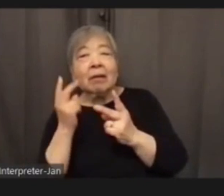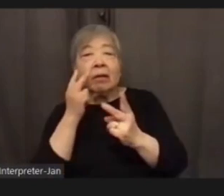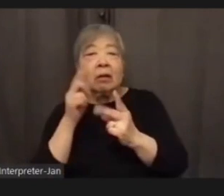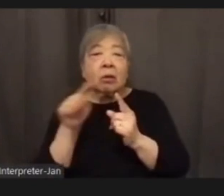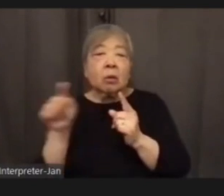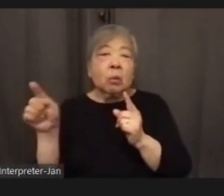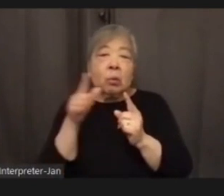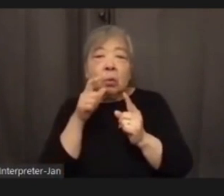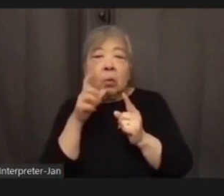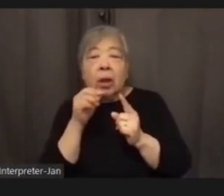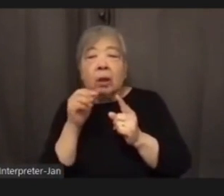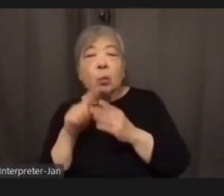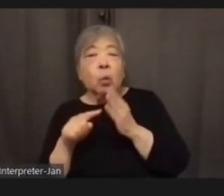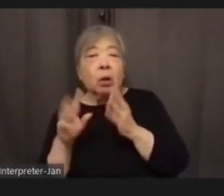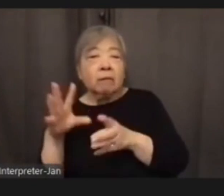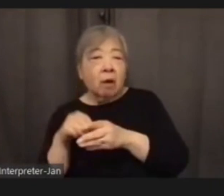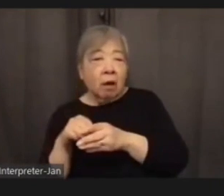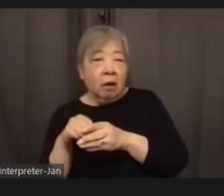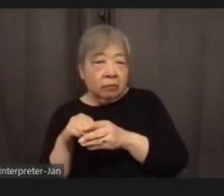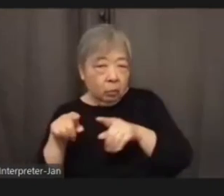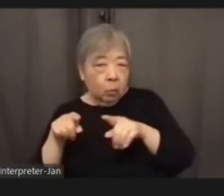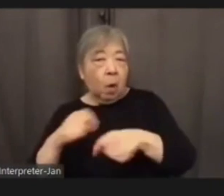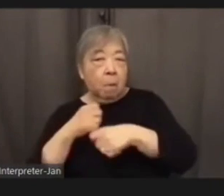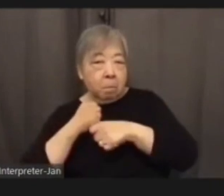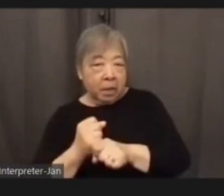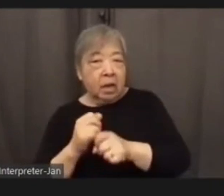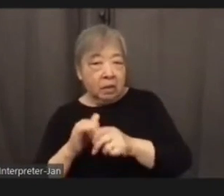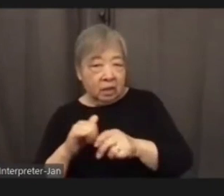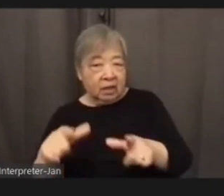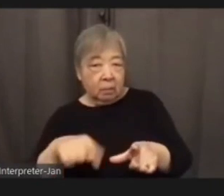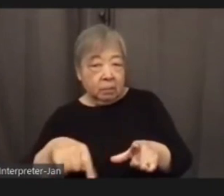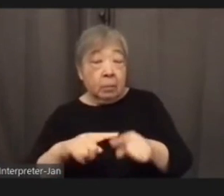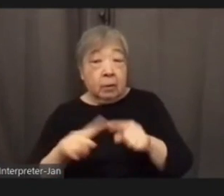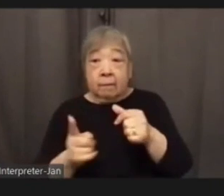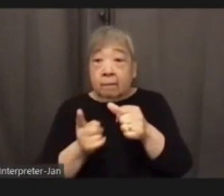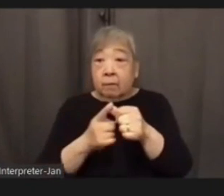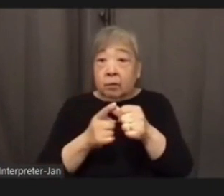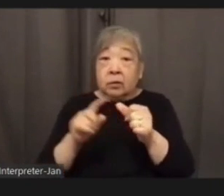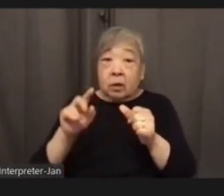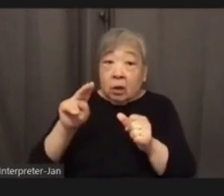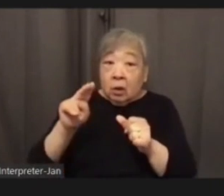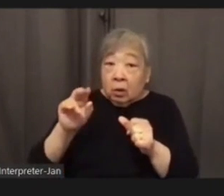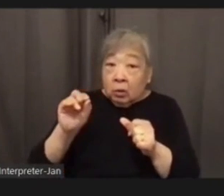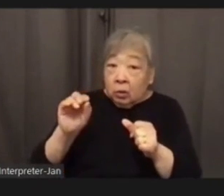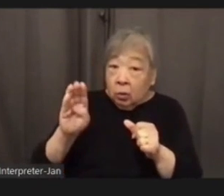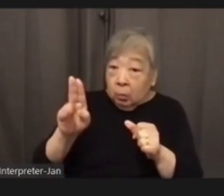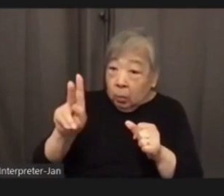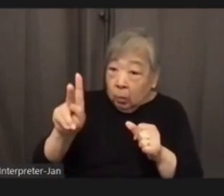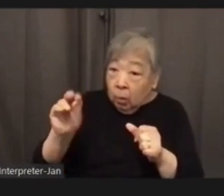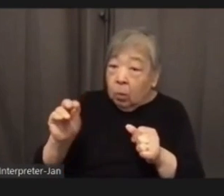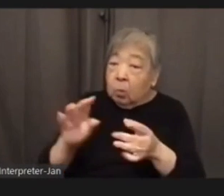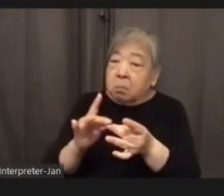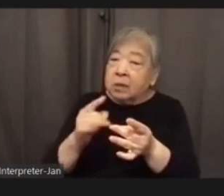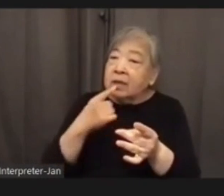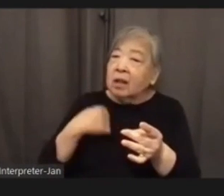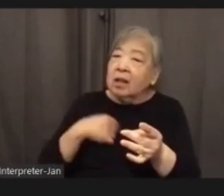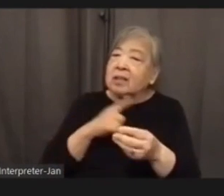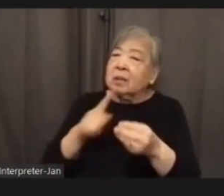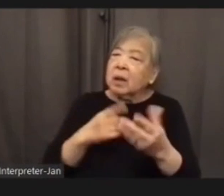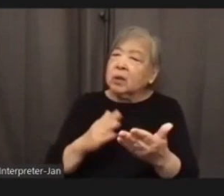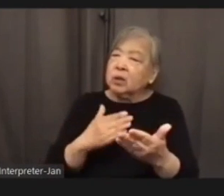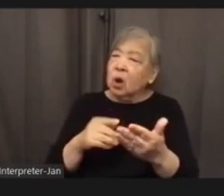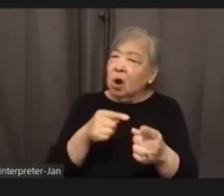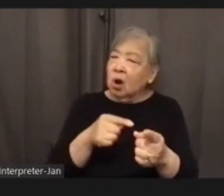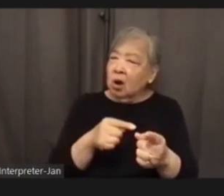and what went into the making of the album. But before we run the video, Nobuko, tell us a little about the song that we